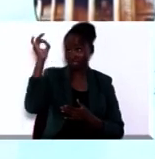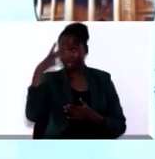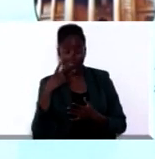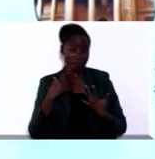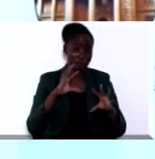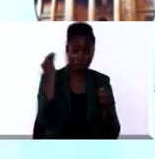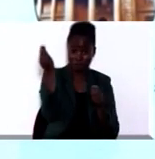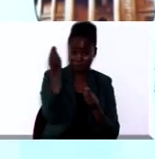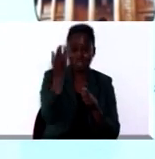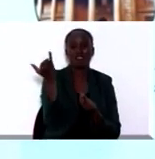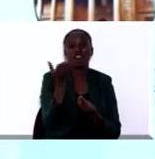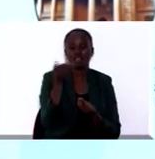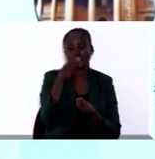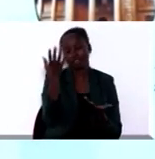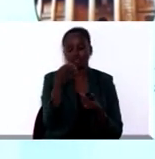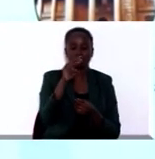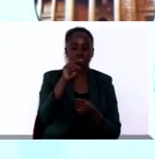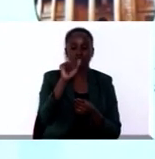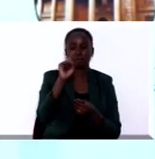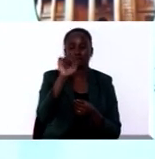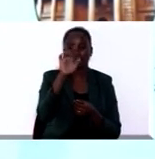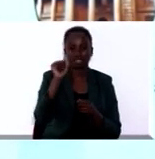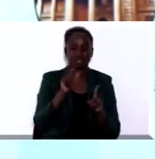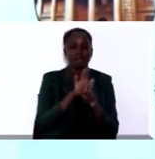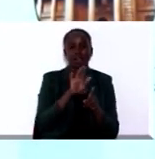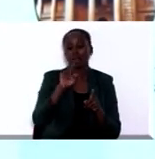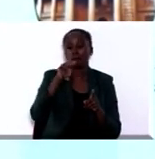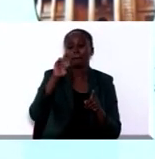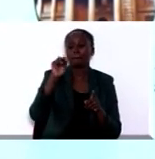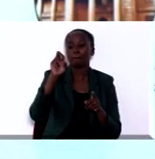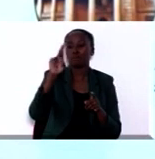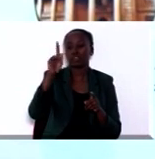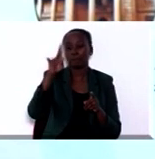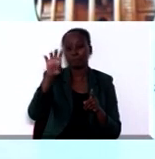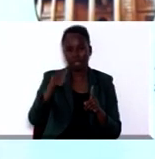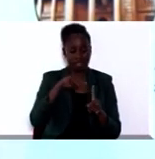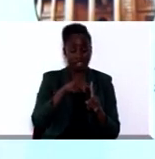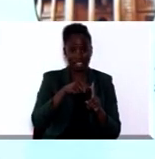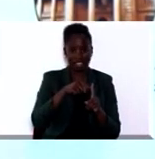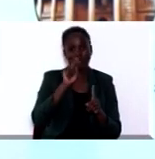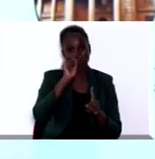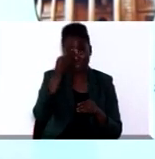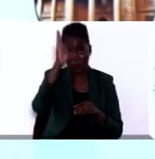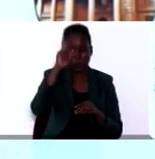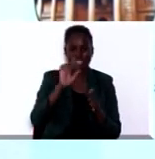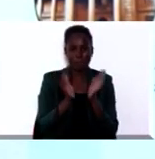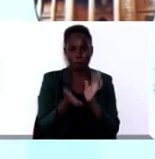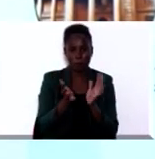such as Masterpieces Muripe, Modimo wa Bolo, from here in Tshwane, in